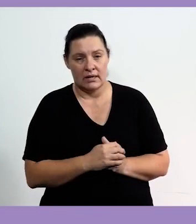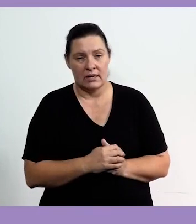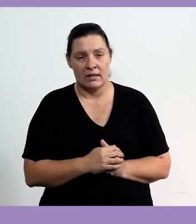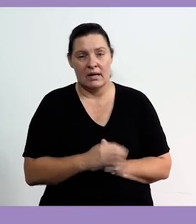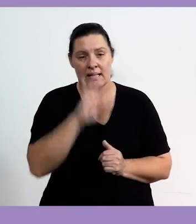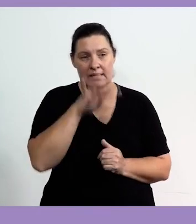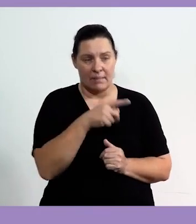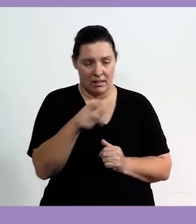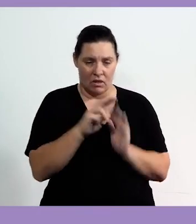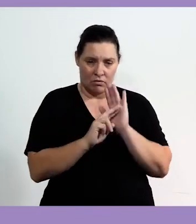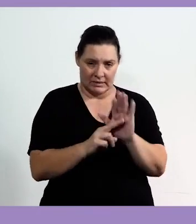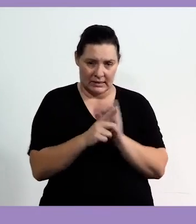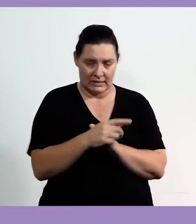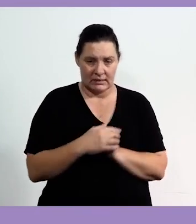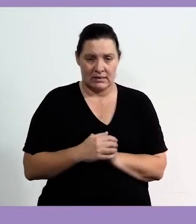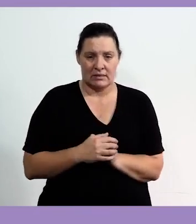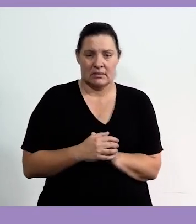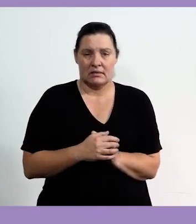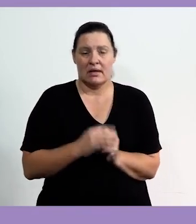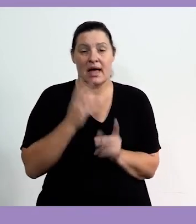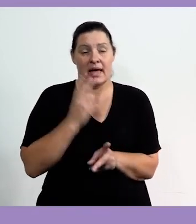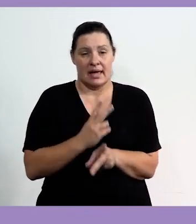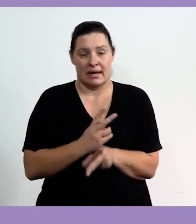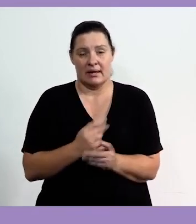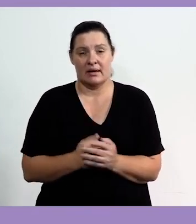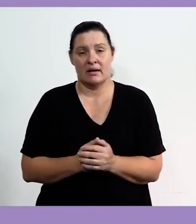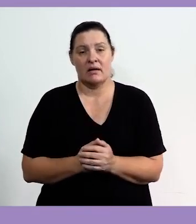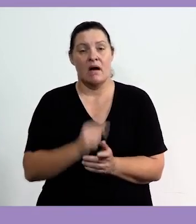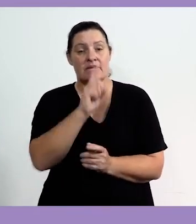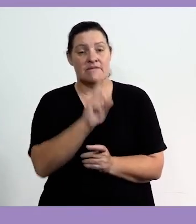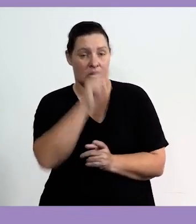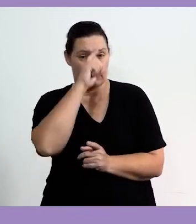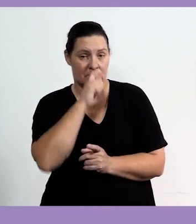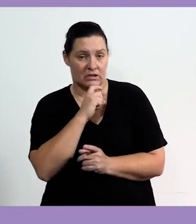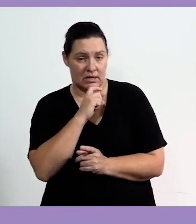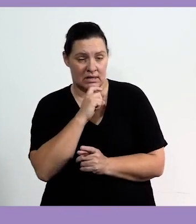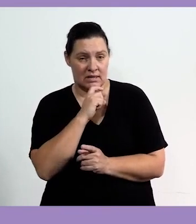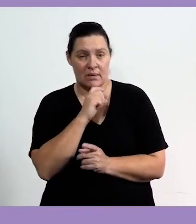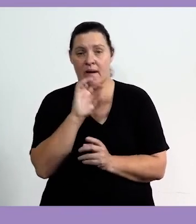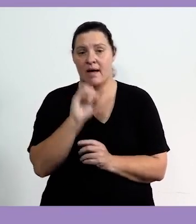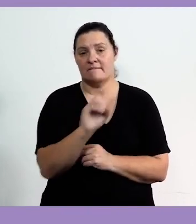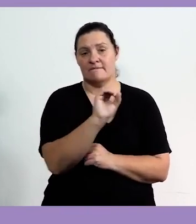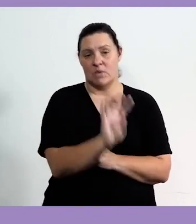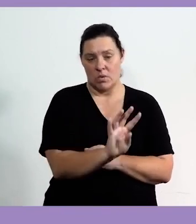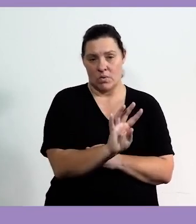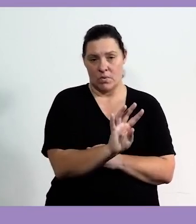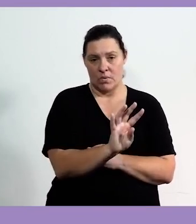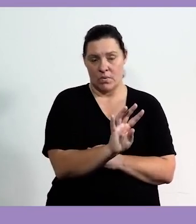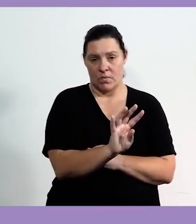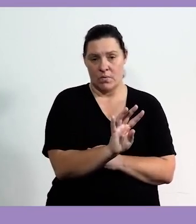look at the table below represented here. Again, in the first picture, we had